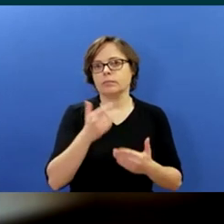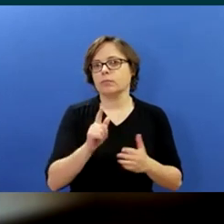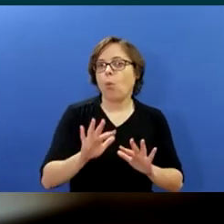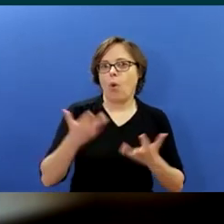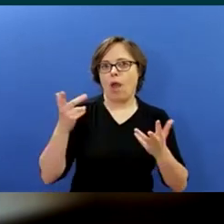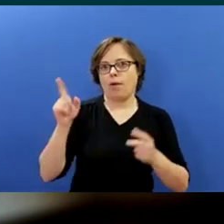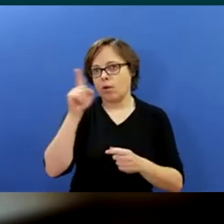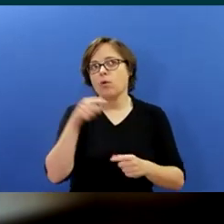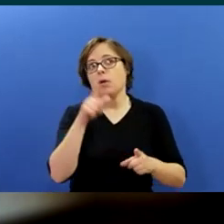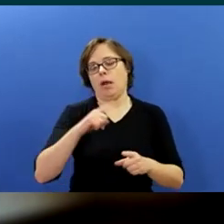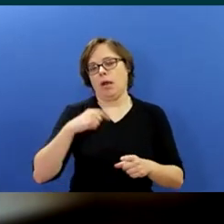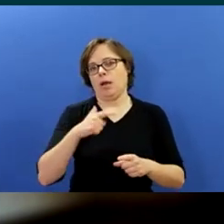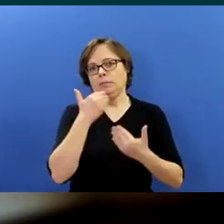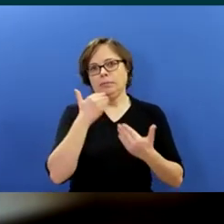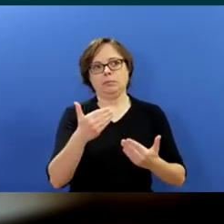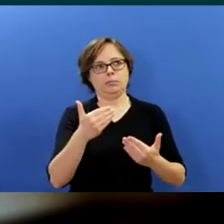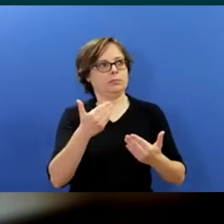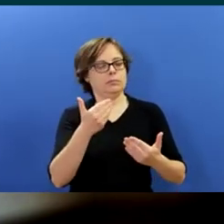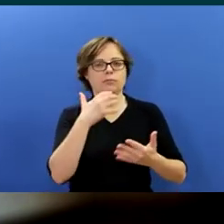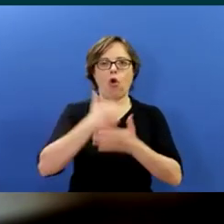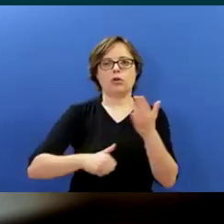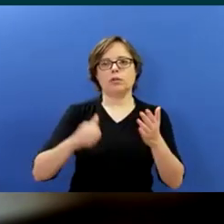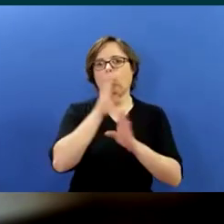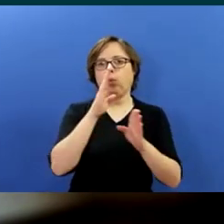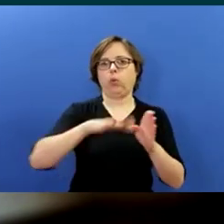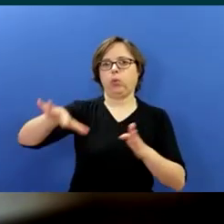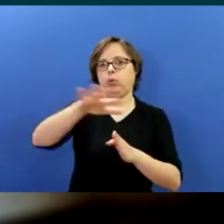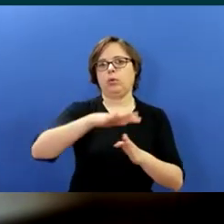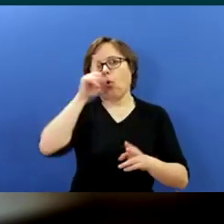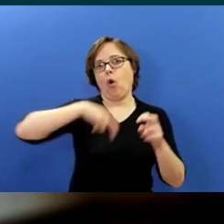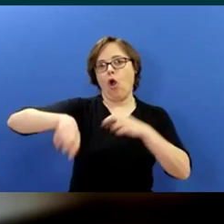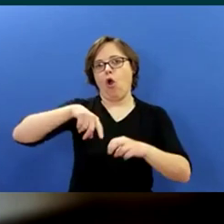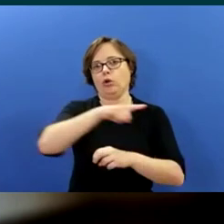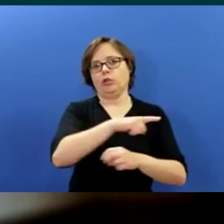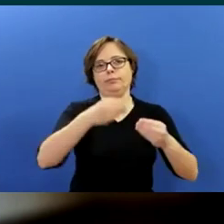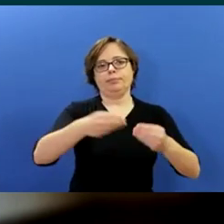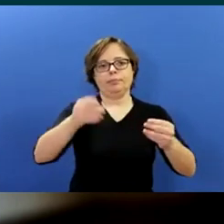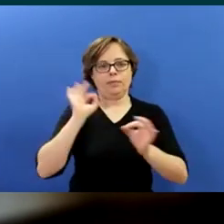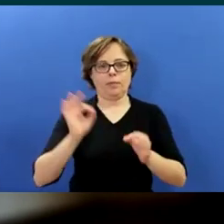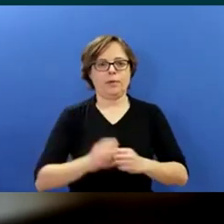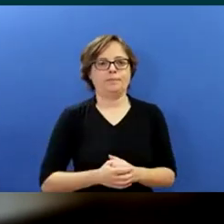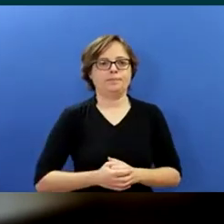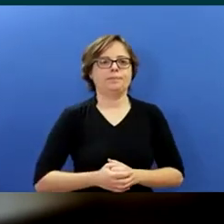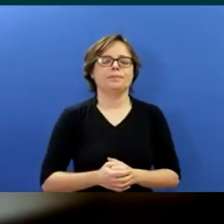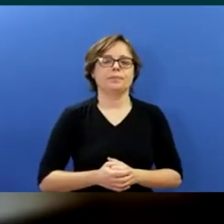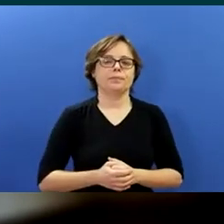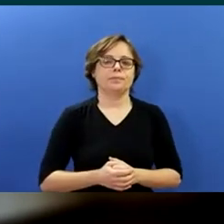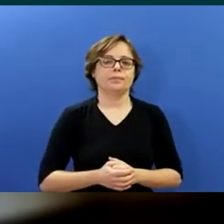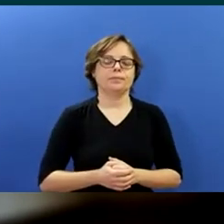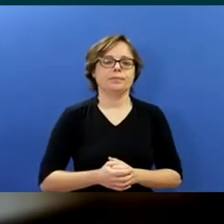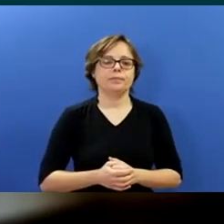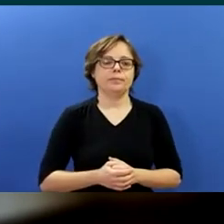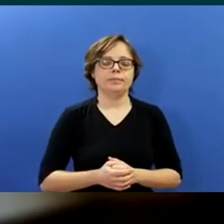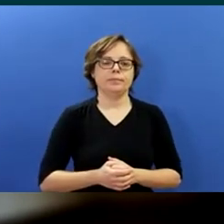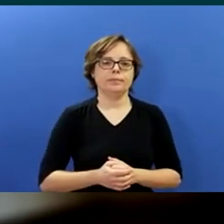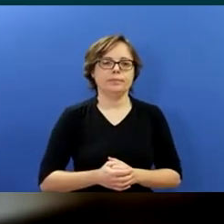public space, to kind of foster participation. Then we have an